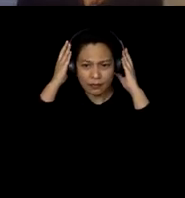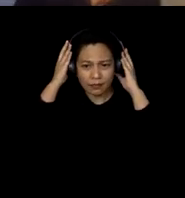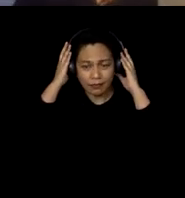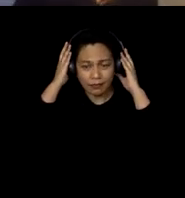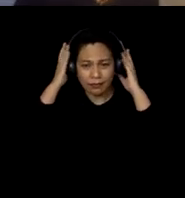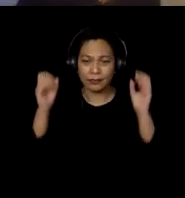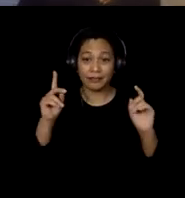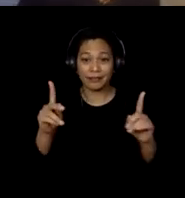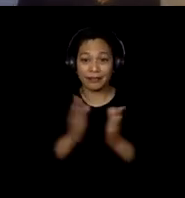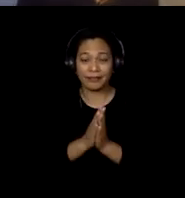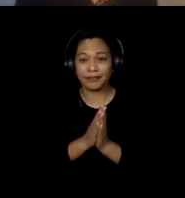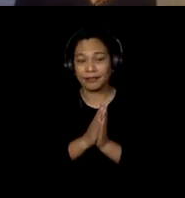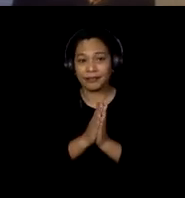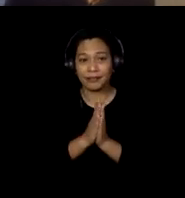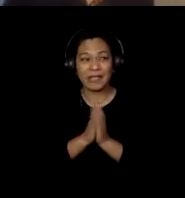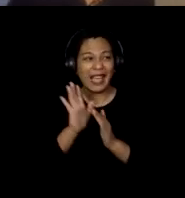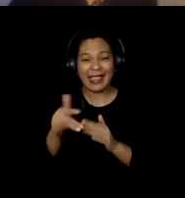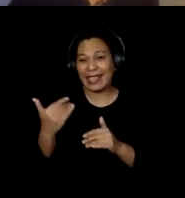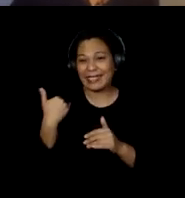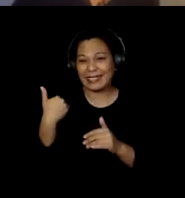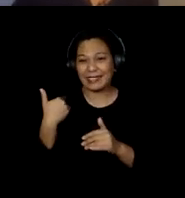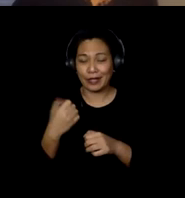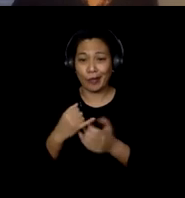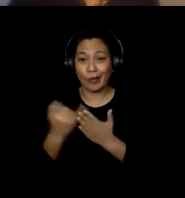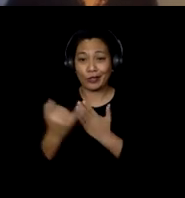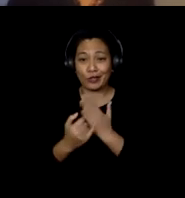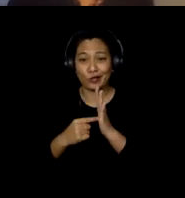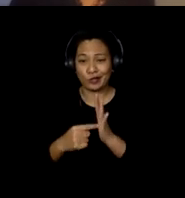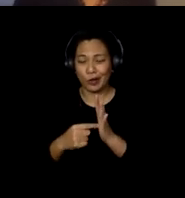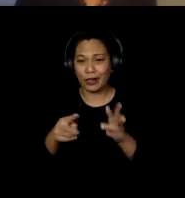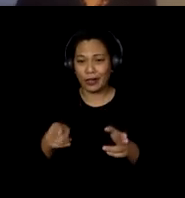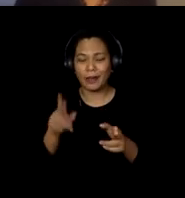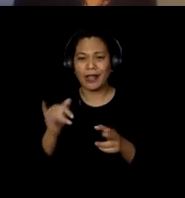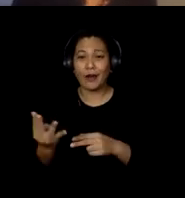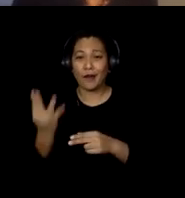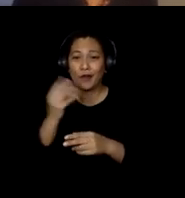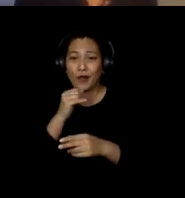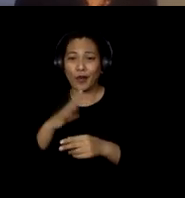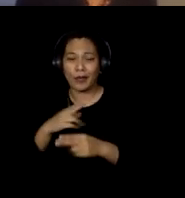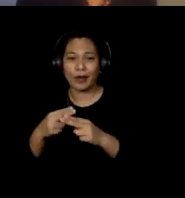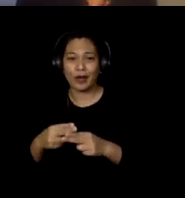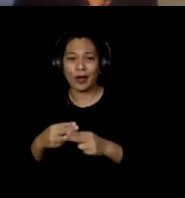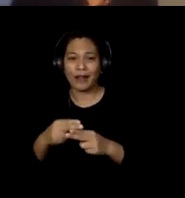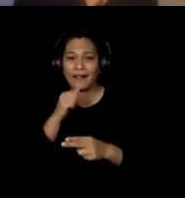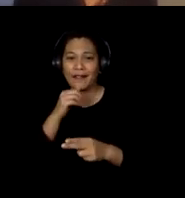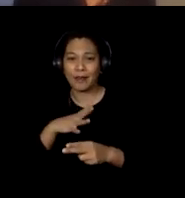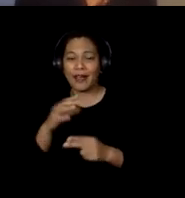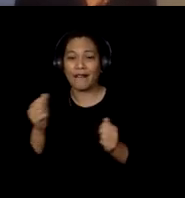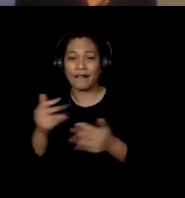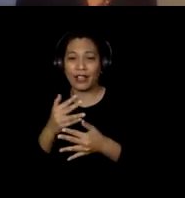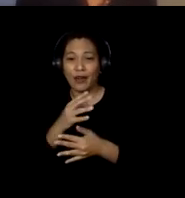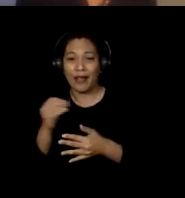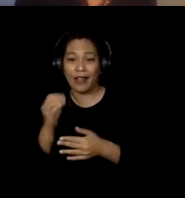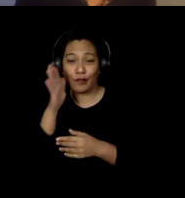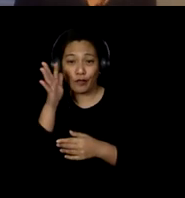All right. So that creative project is part of a group of four women called Female Fear and Future. And